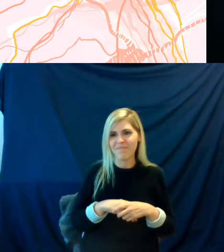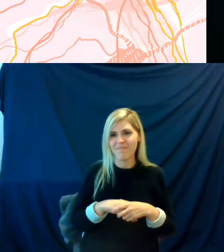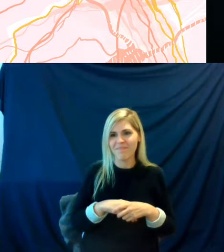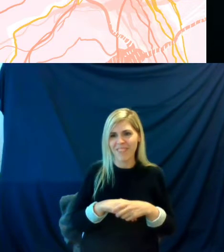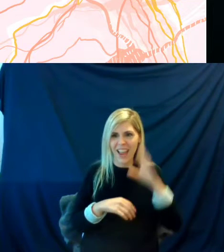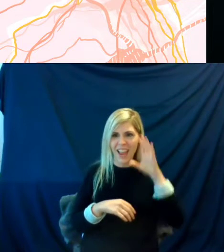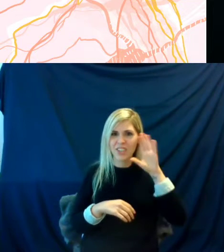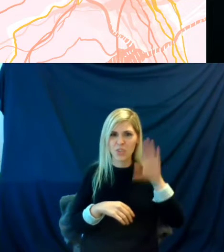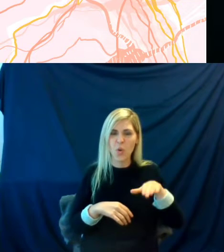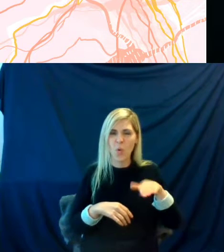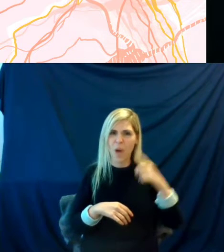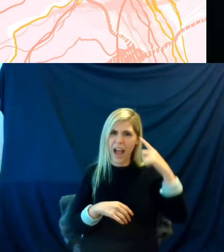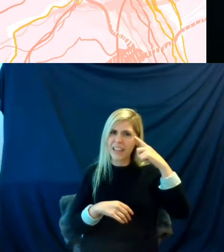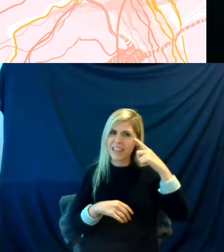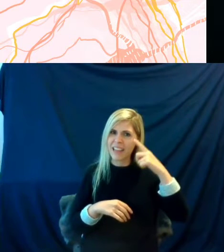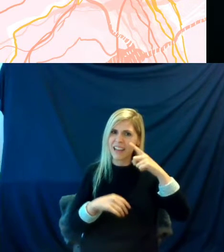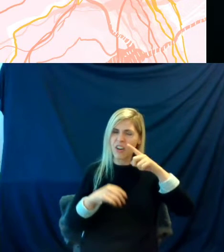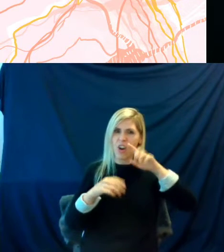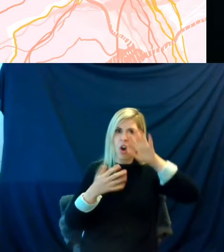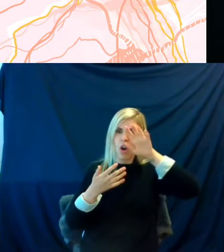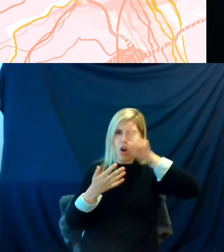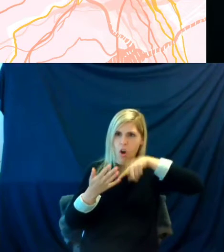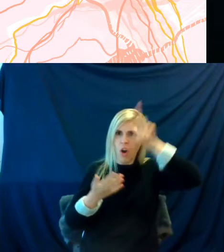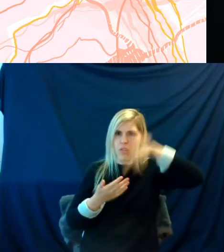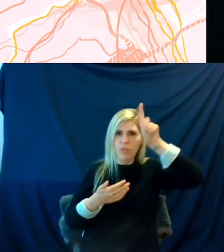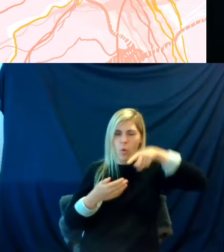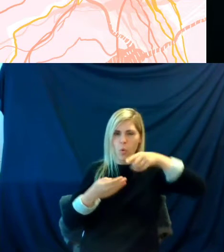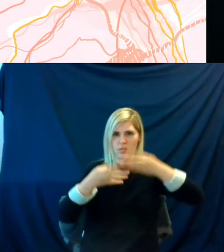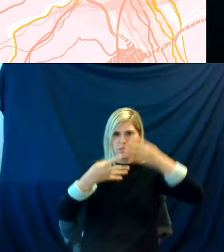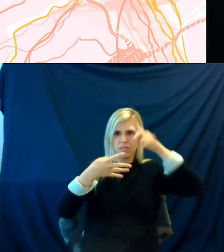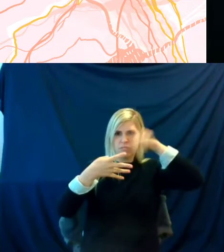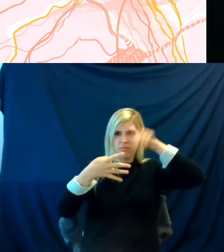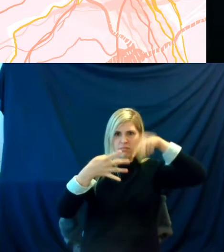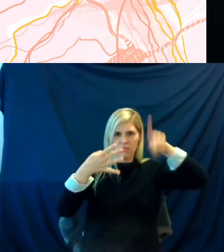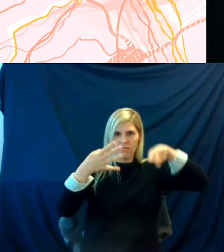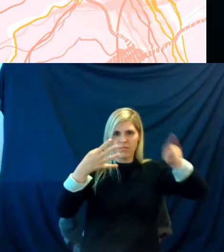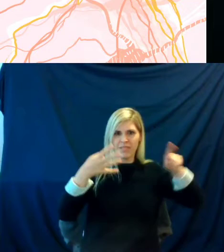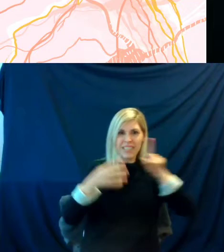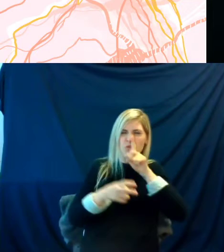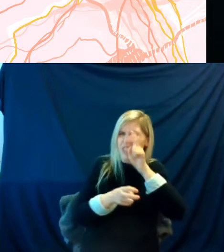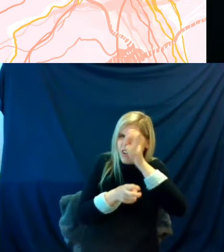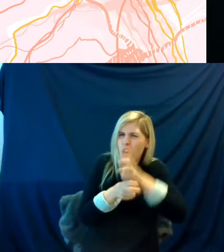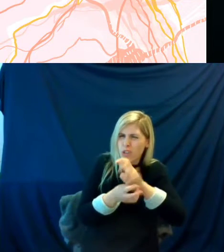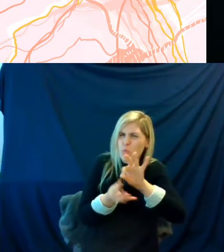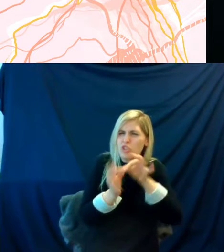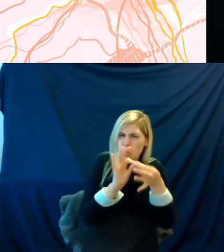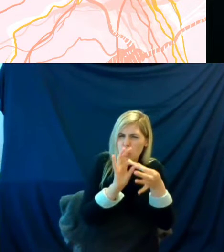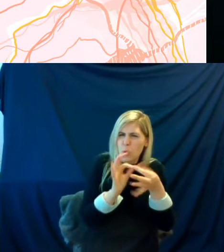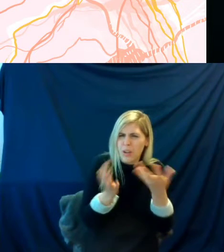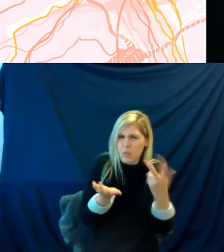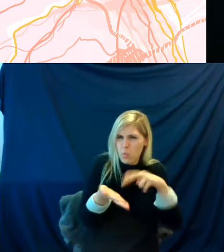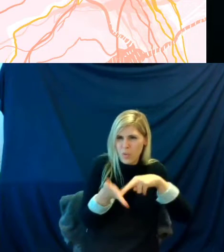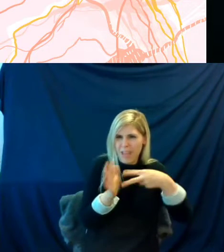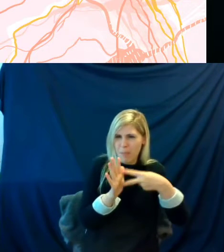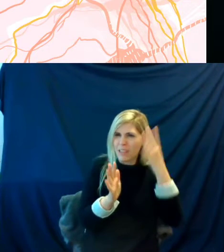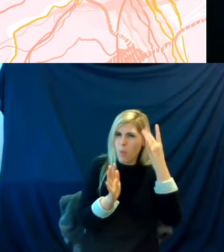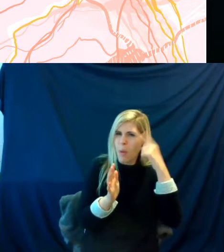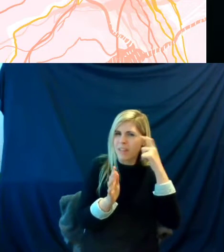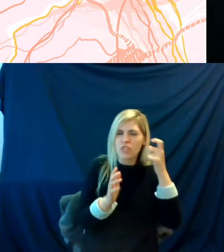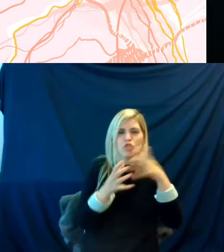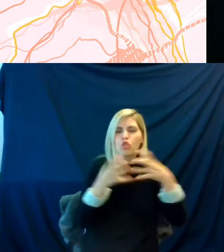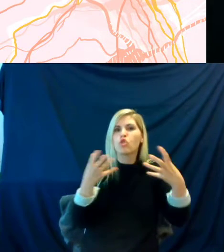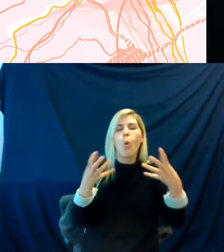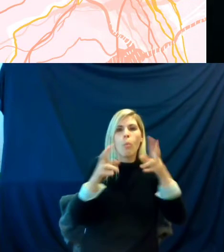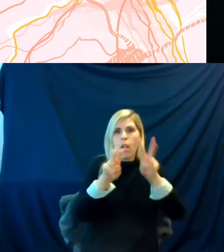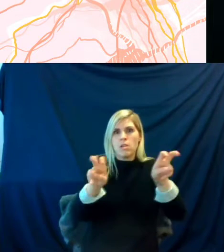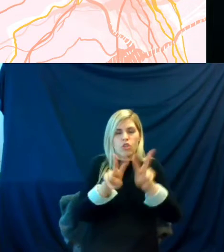And, I think actually all these spikes, and like I was saying before, it's really hard to interpret these